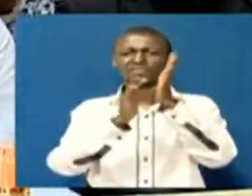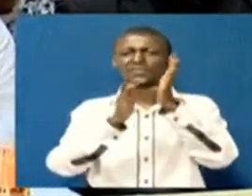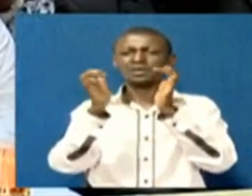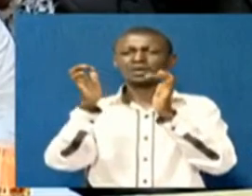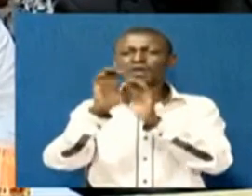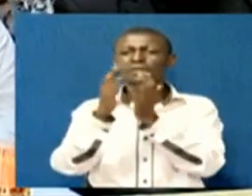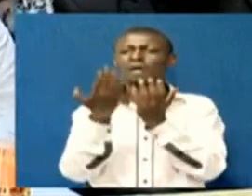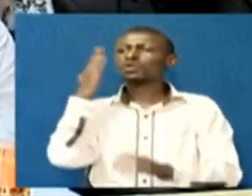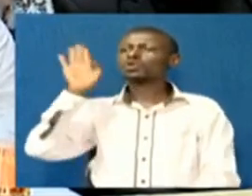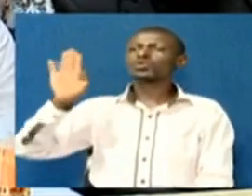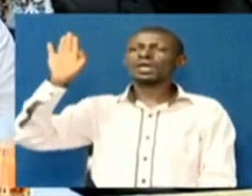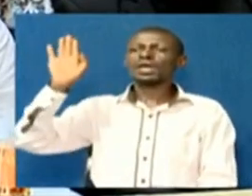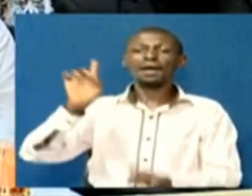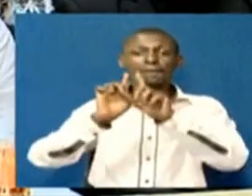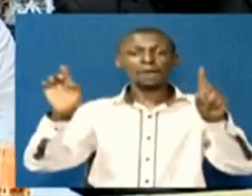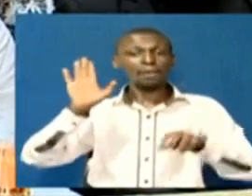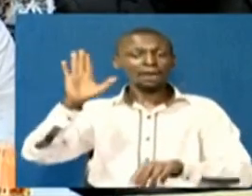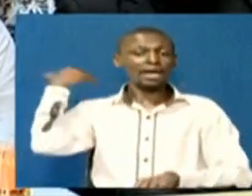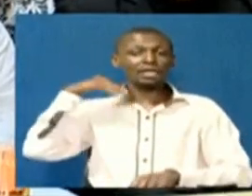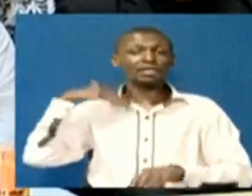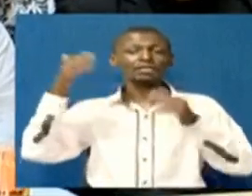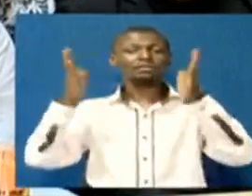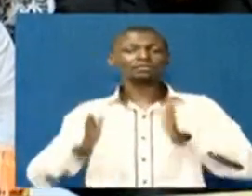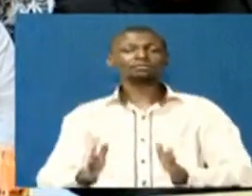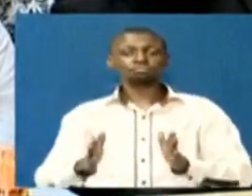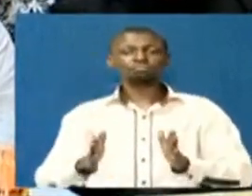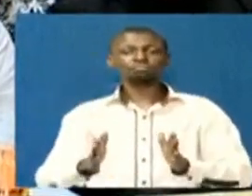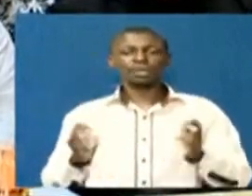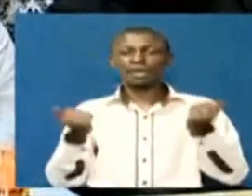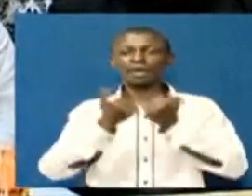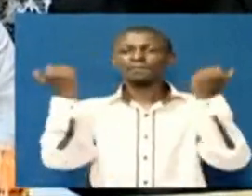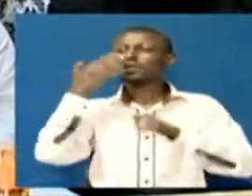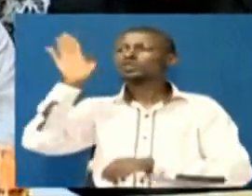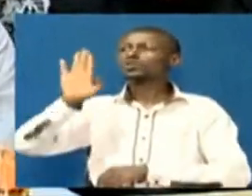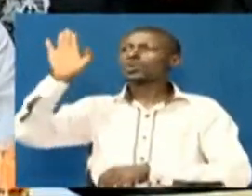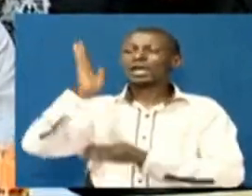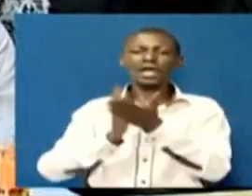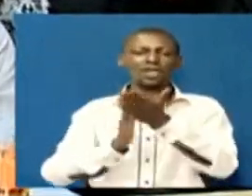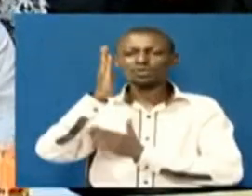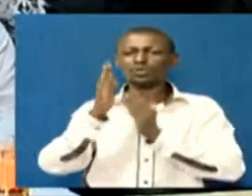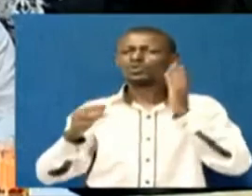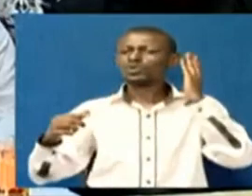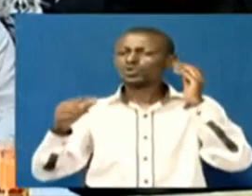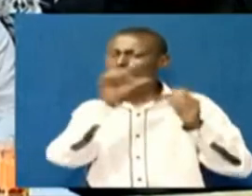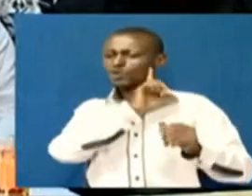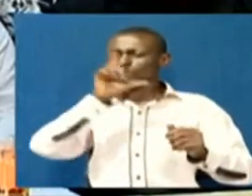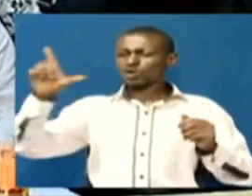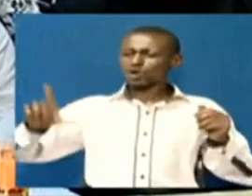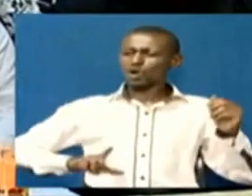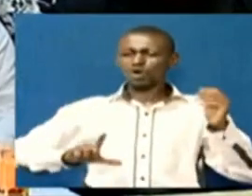And you are a thief. And you go on to swear by the name of the Lord.